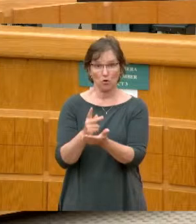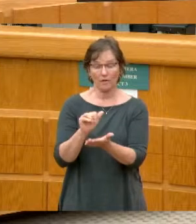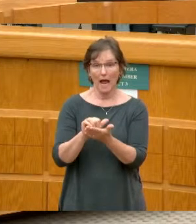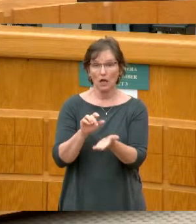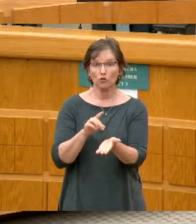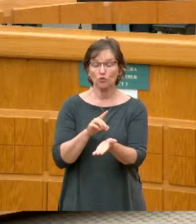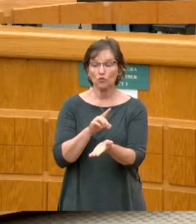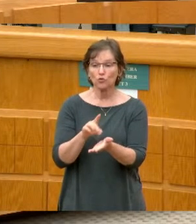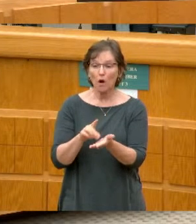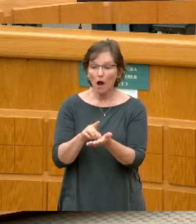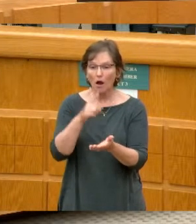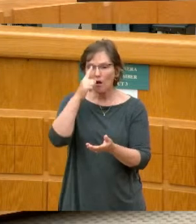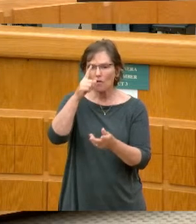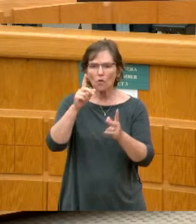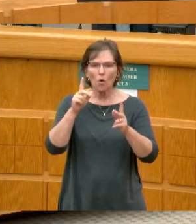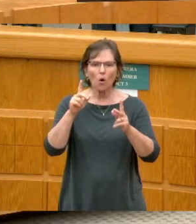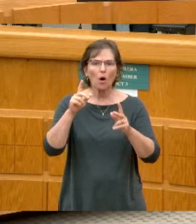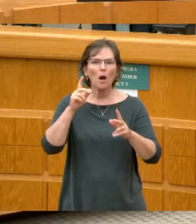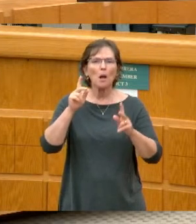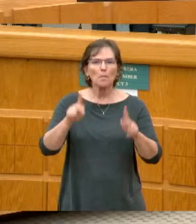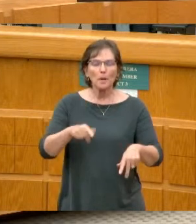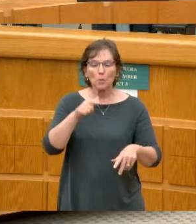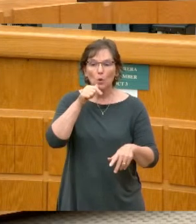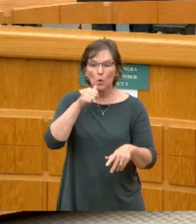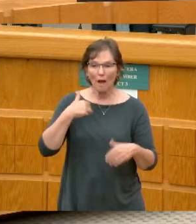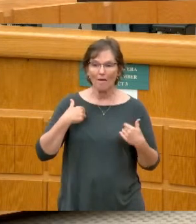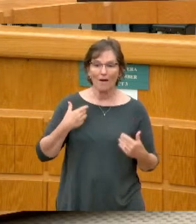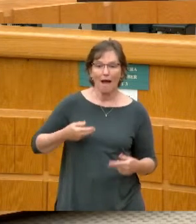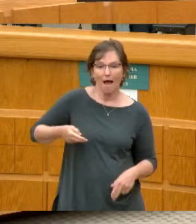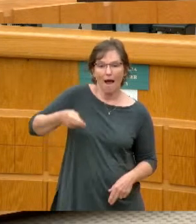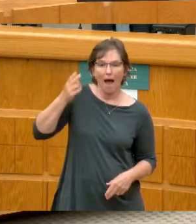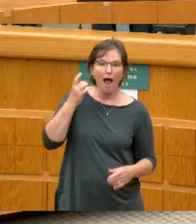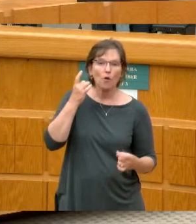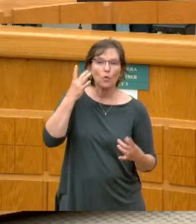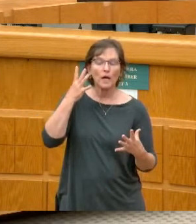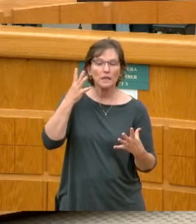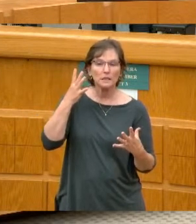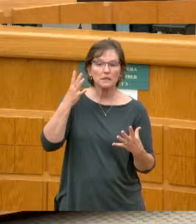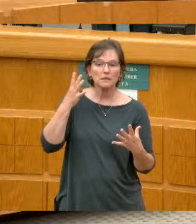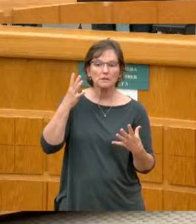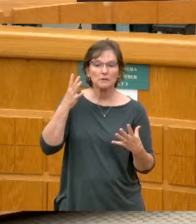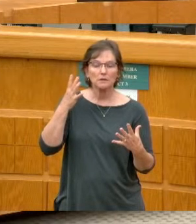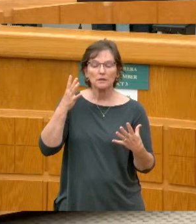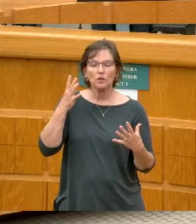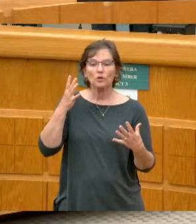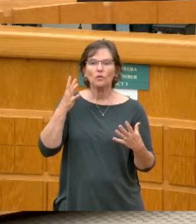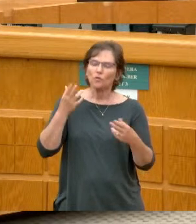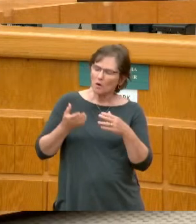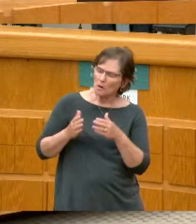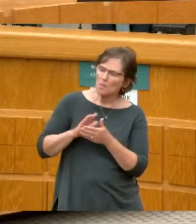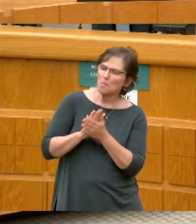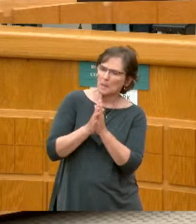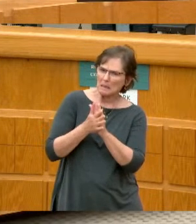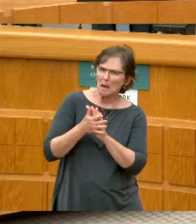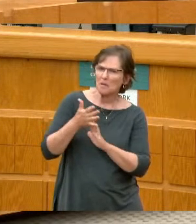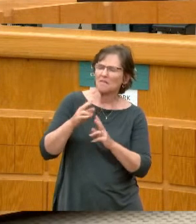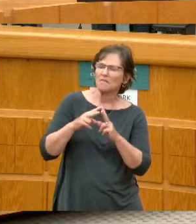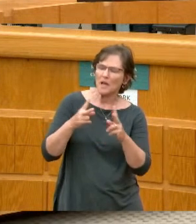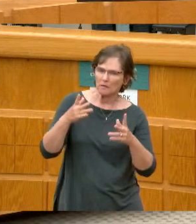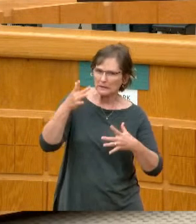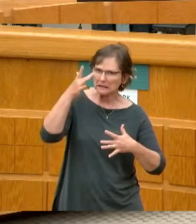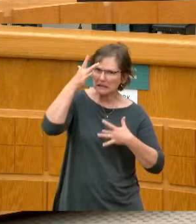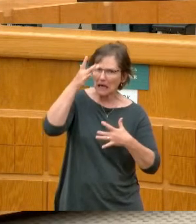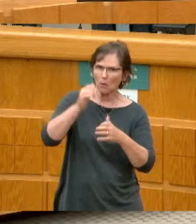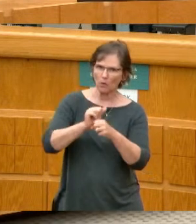it's been shown to improve the symptoms of people who contract the virus, and of course, always our goal is to prevent serious hospitalizations.